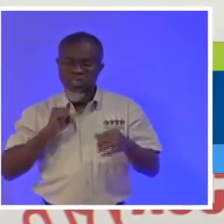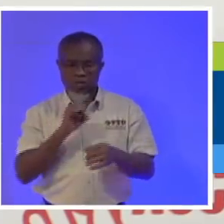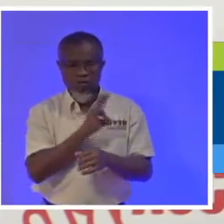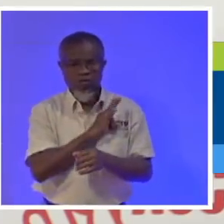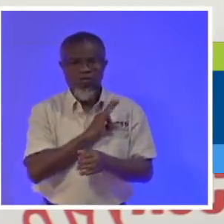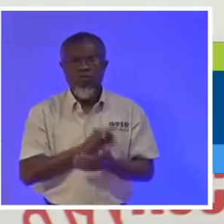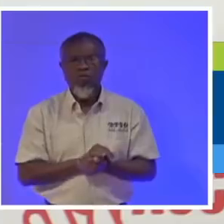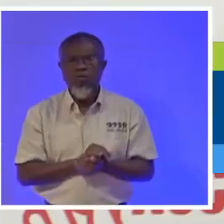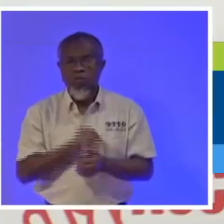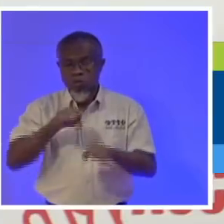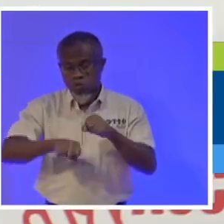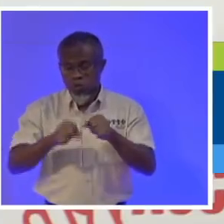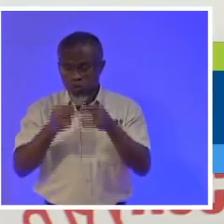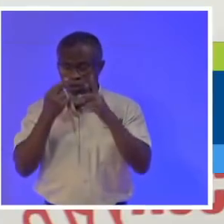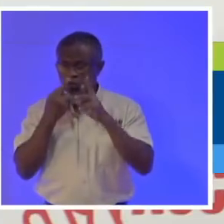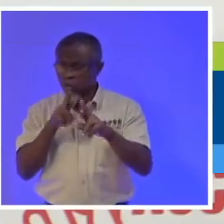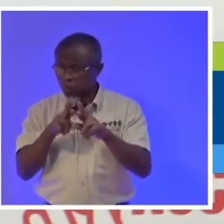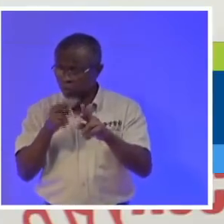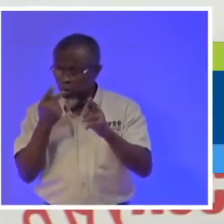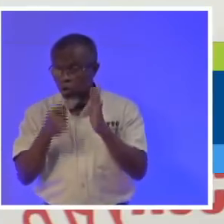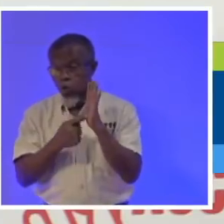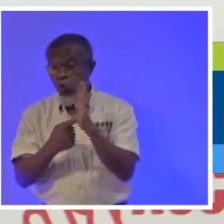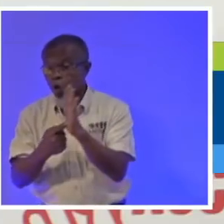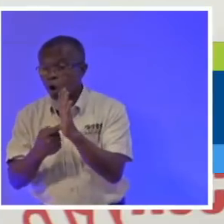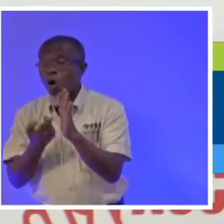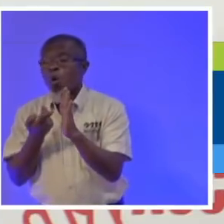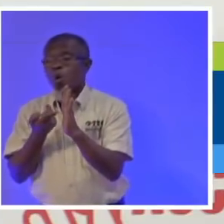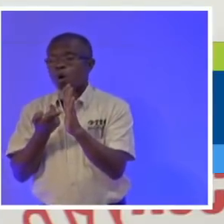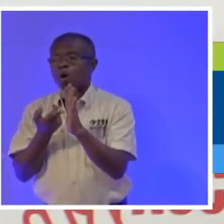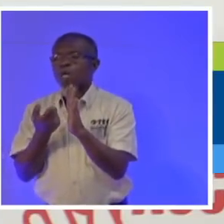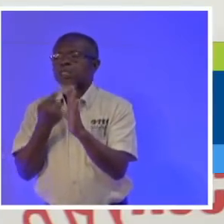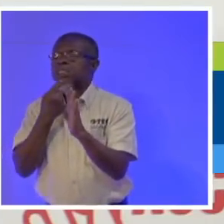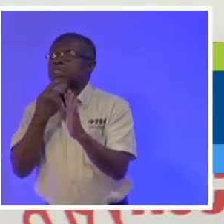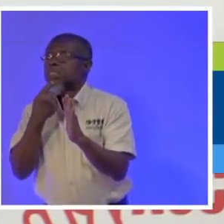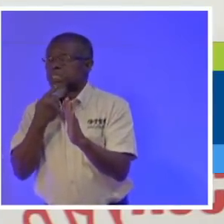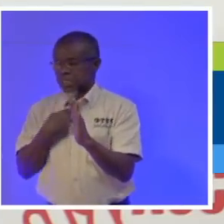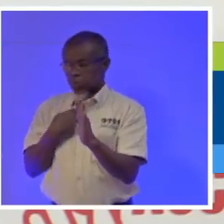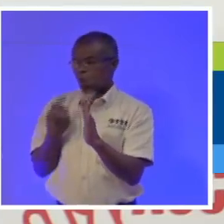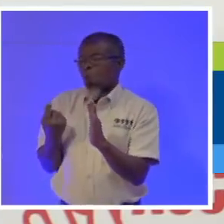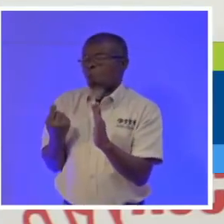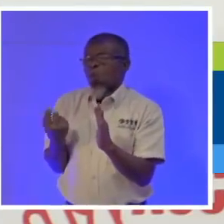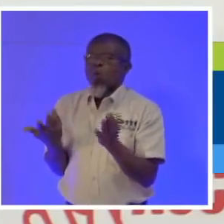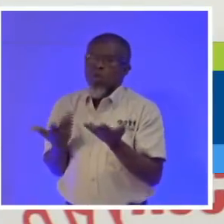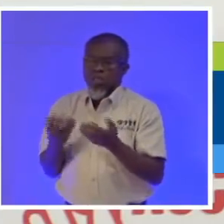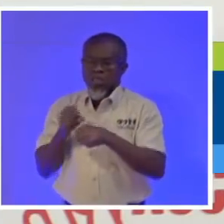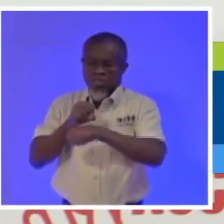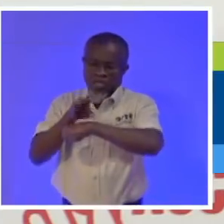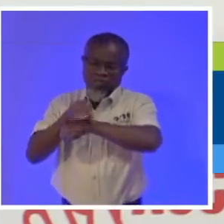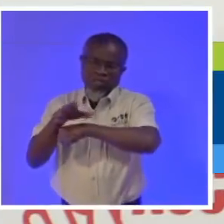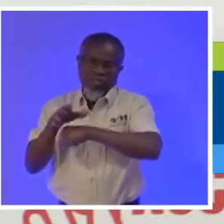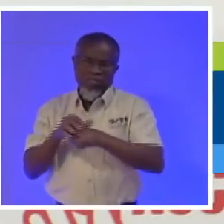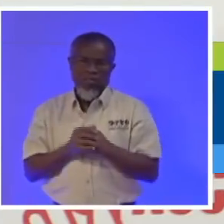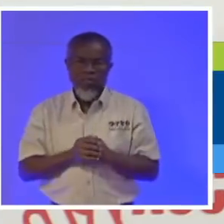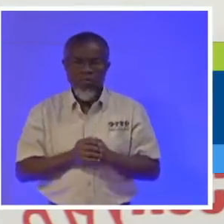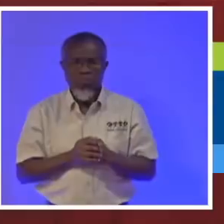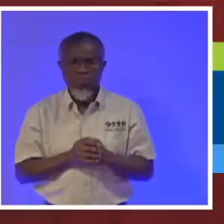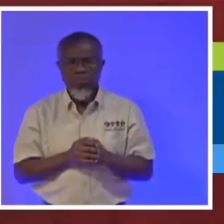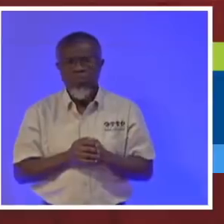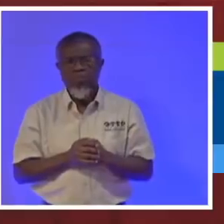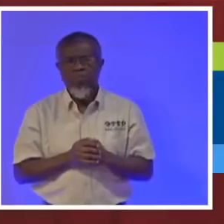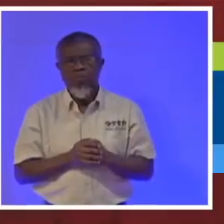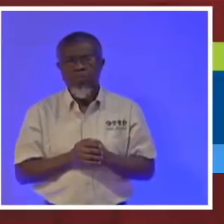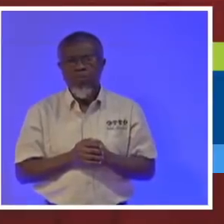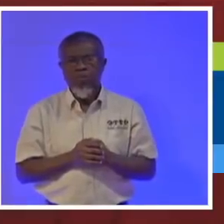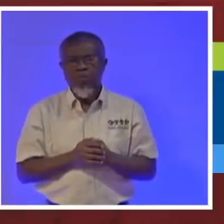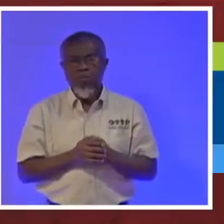have from whichever test they have done. So I'm hoping that provides a little more context in terms of the testing. Thank you very much,